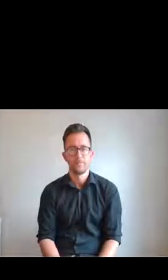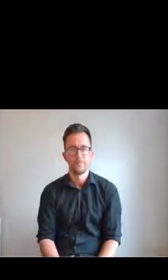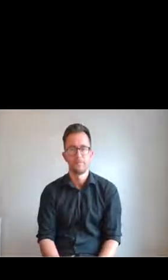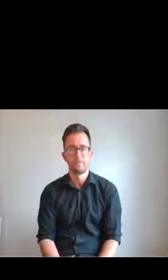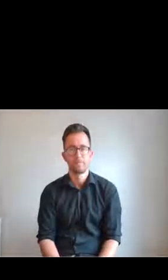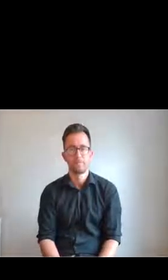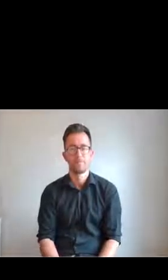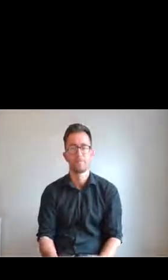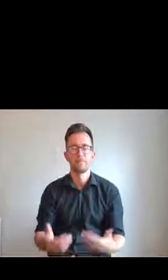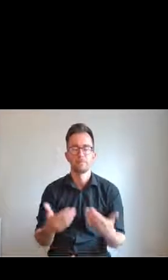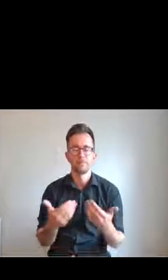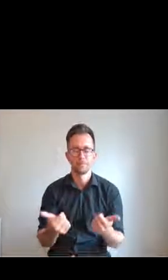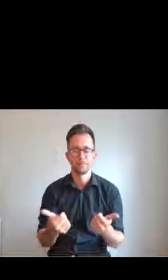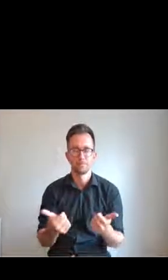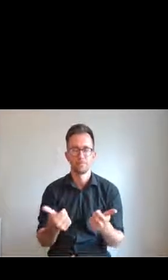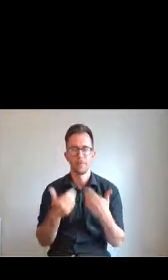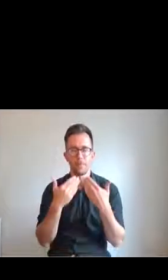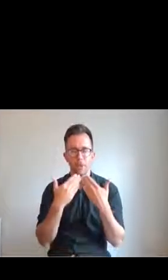Thank you.